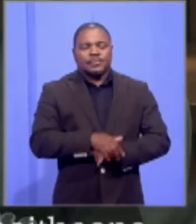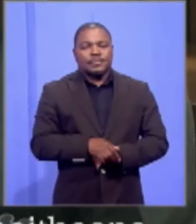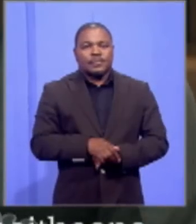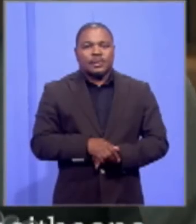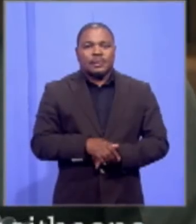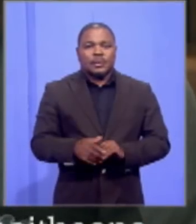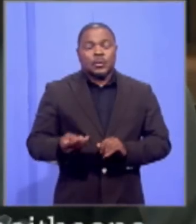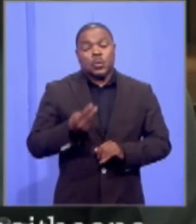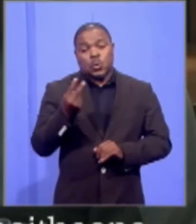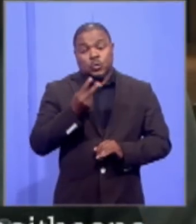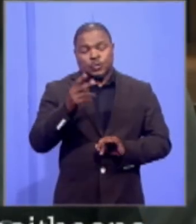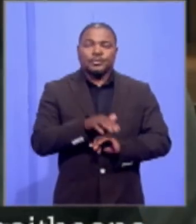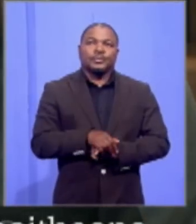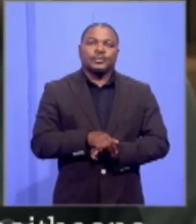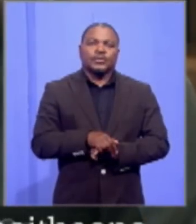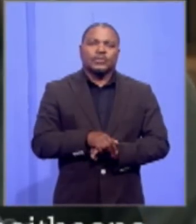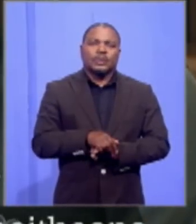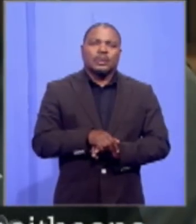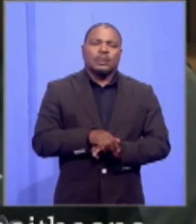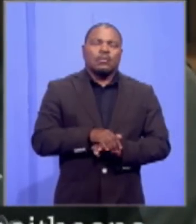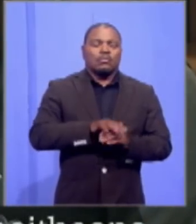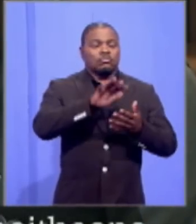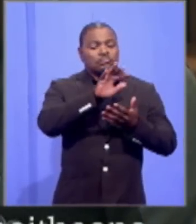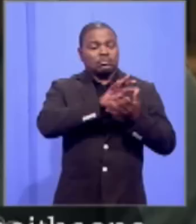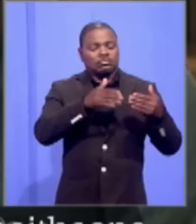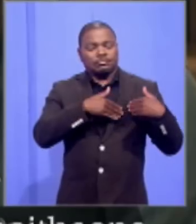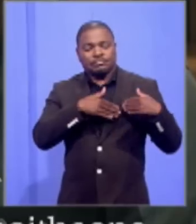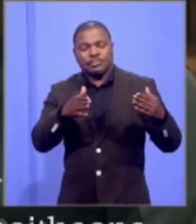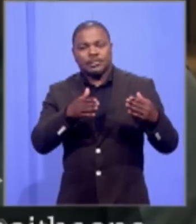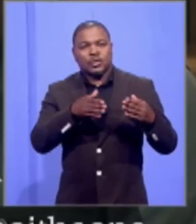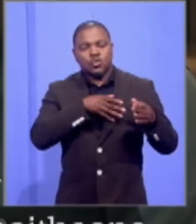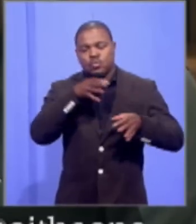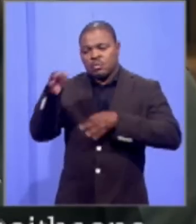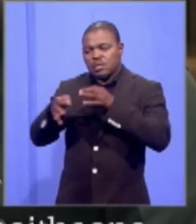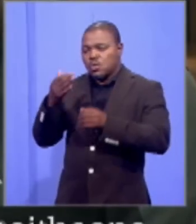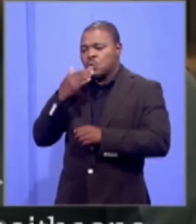And also the confession made before Colonel Rapudi